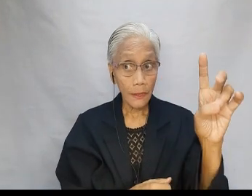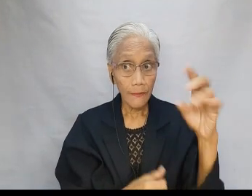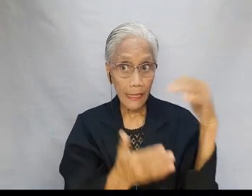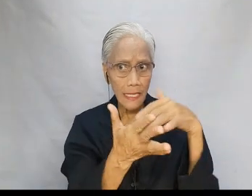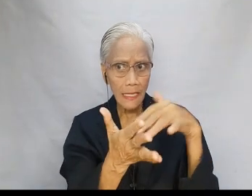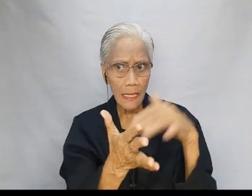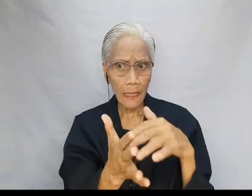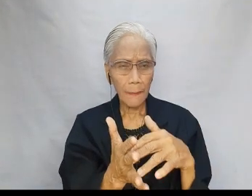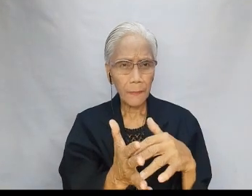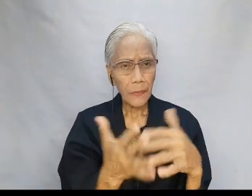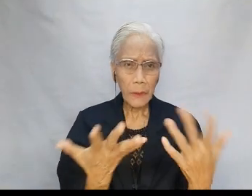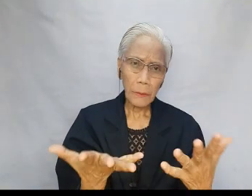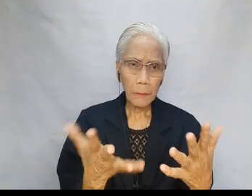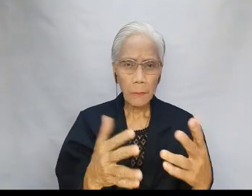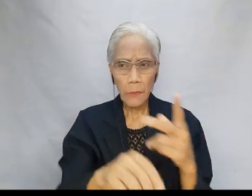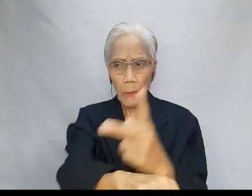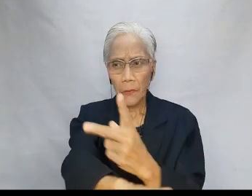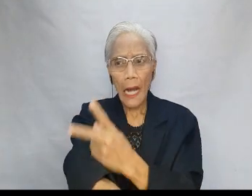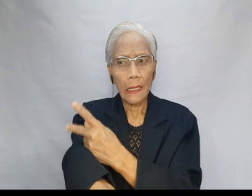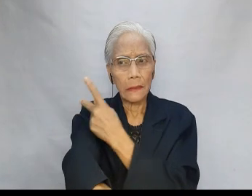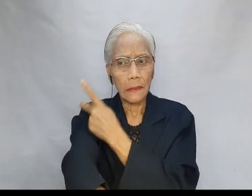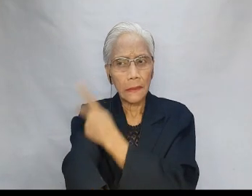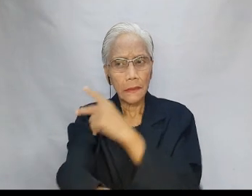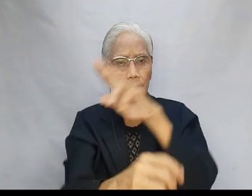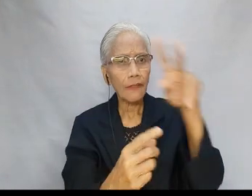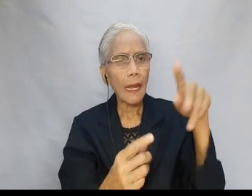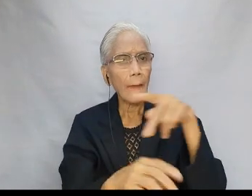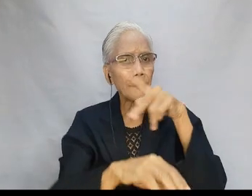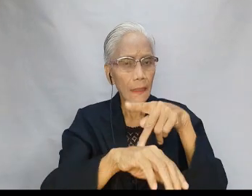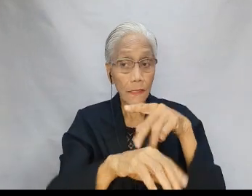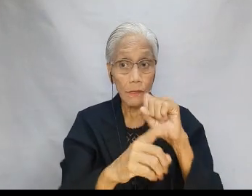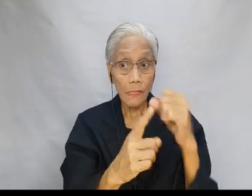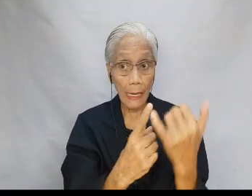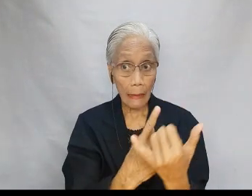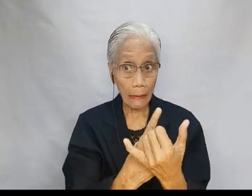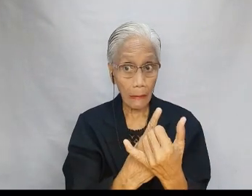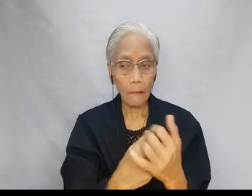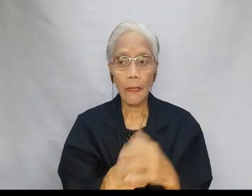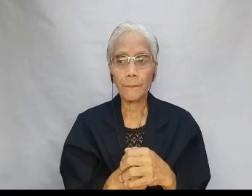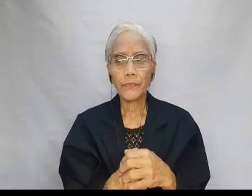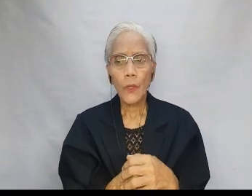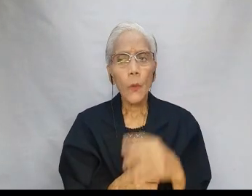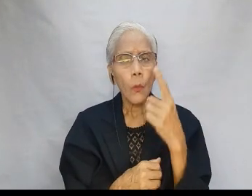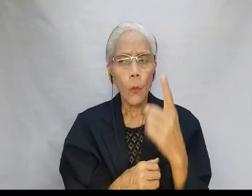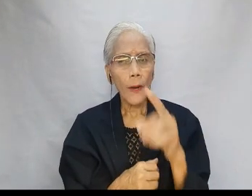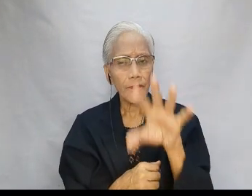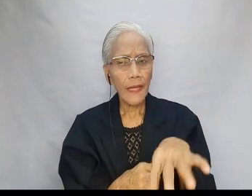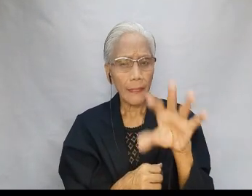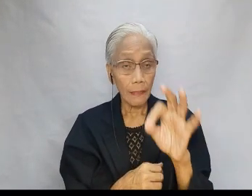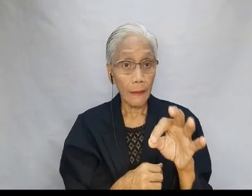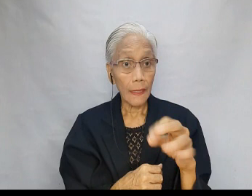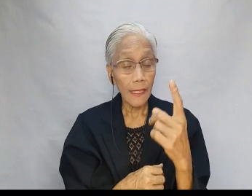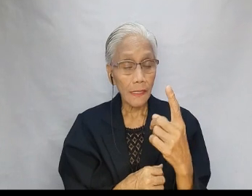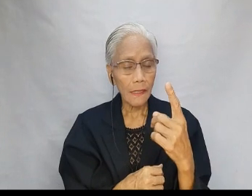study measuring progress of Philippine society, gross national product, or gross national happiness,